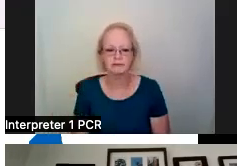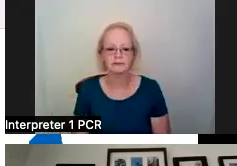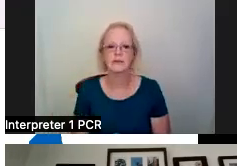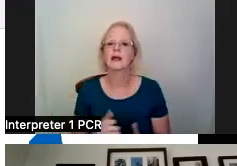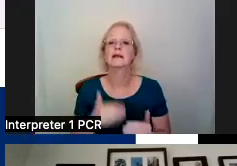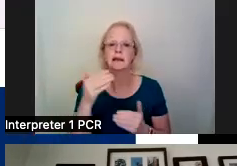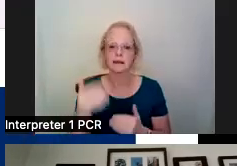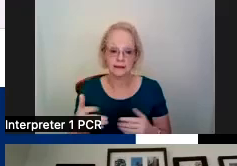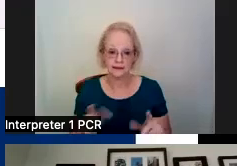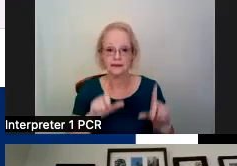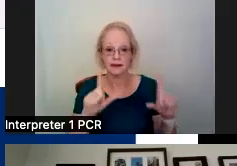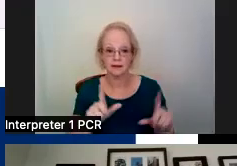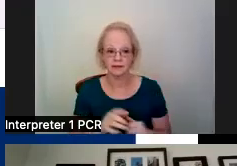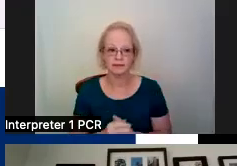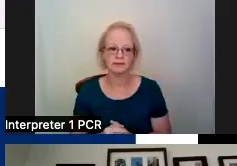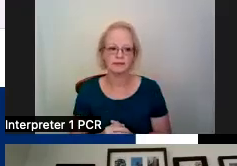please.